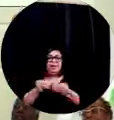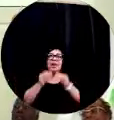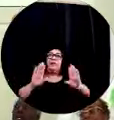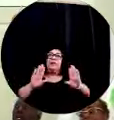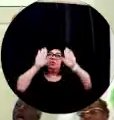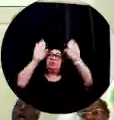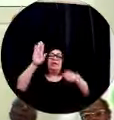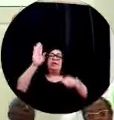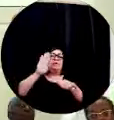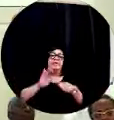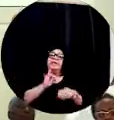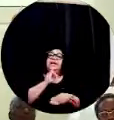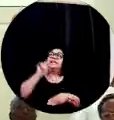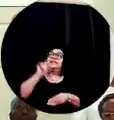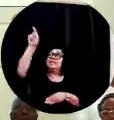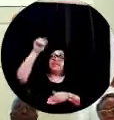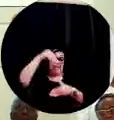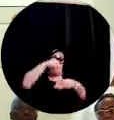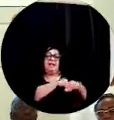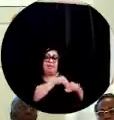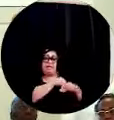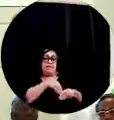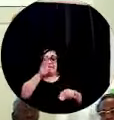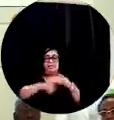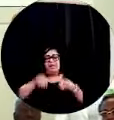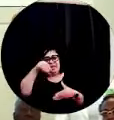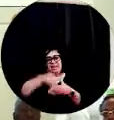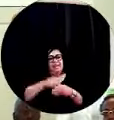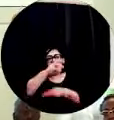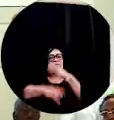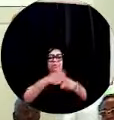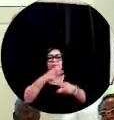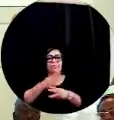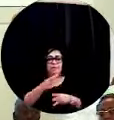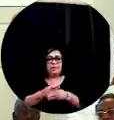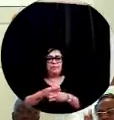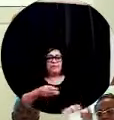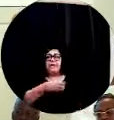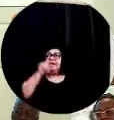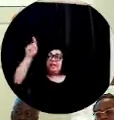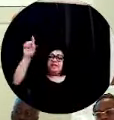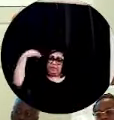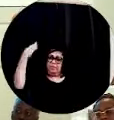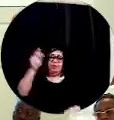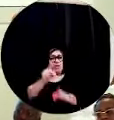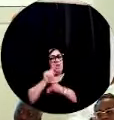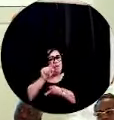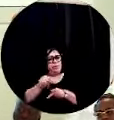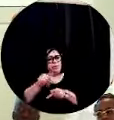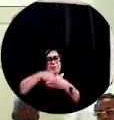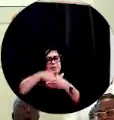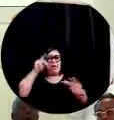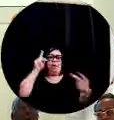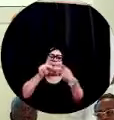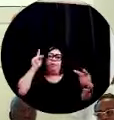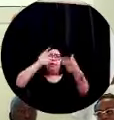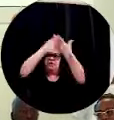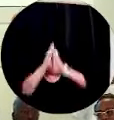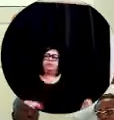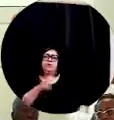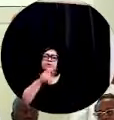up. Thou shalt keep him in perfect peace whose mind is stayed on thee. Cheer up. He's